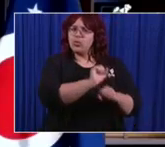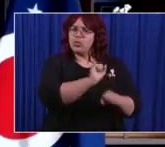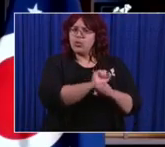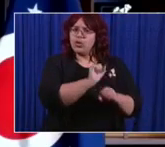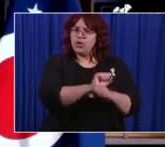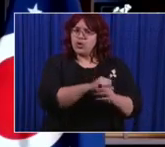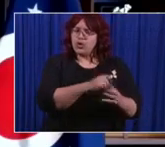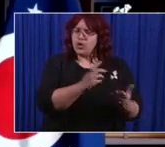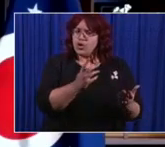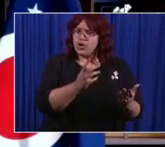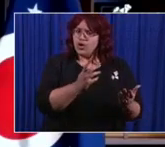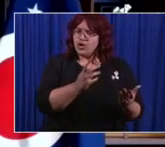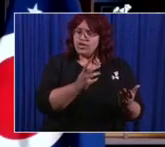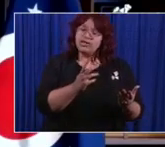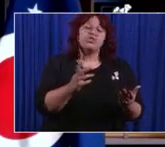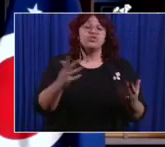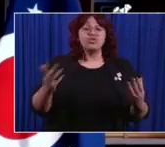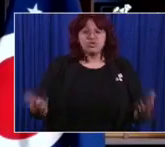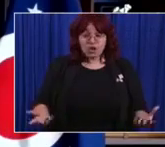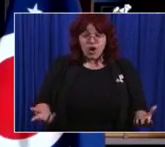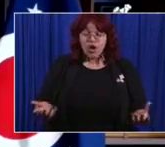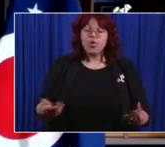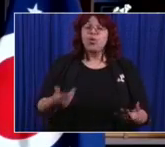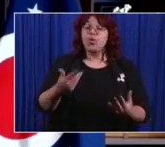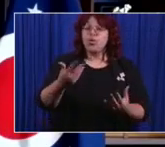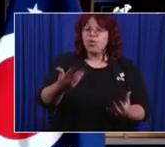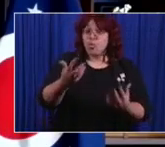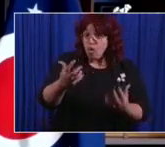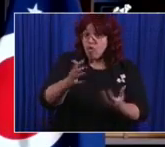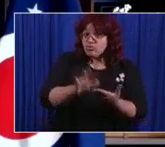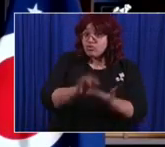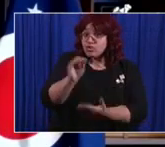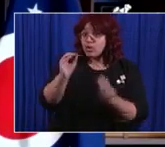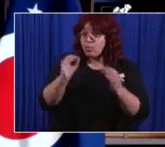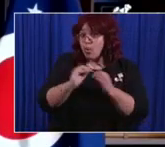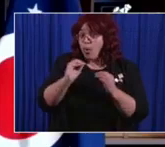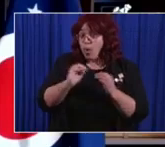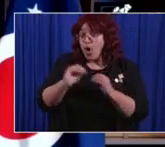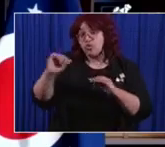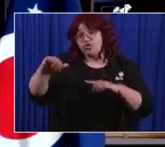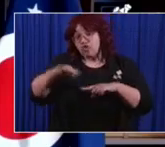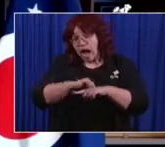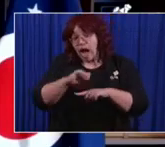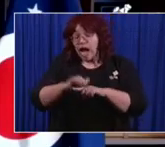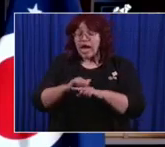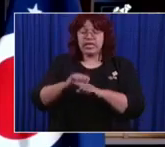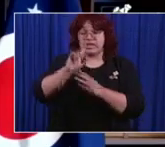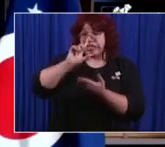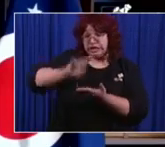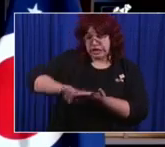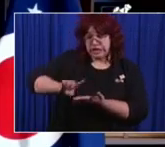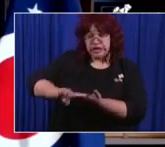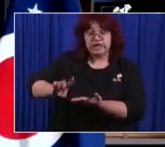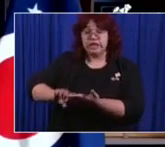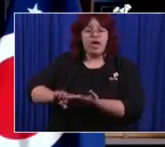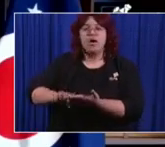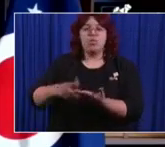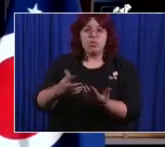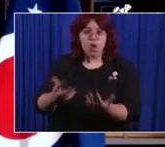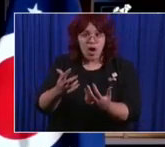requirement. To find more contact information, to helpful resources, go to the Ohio Means Jobs